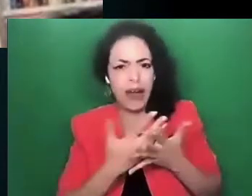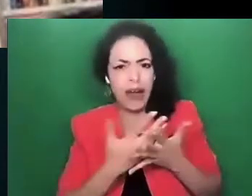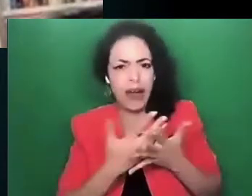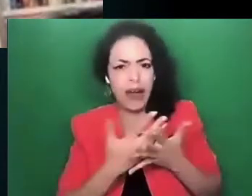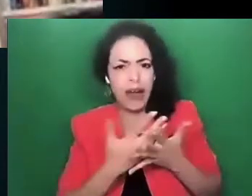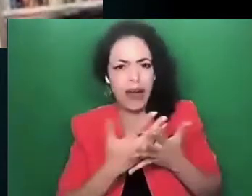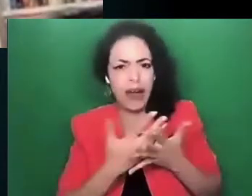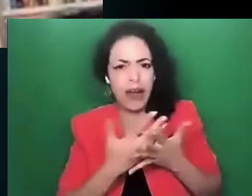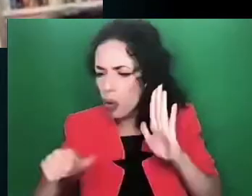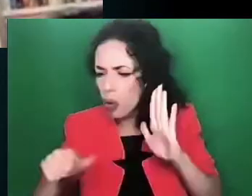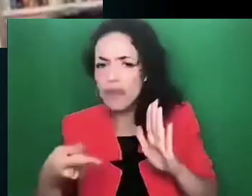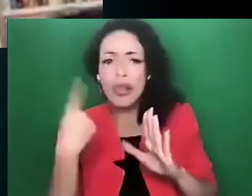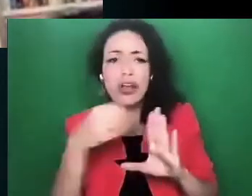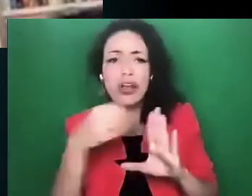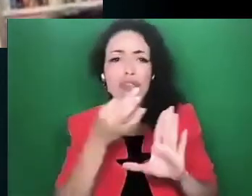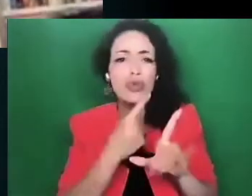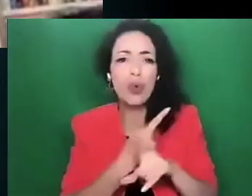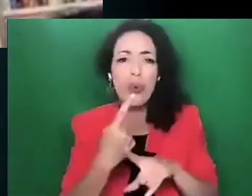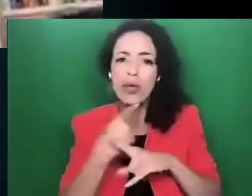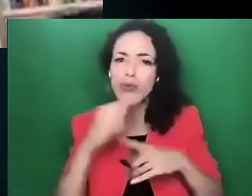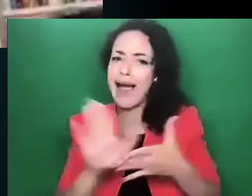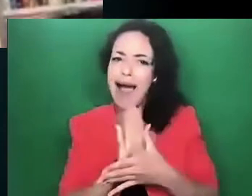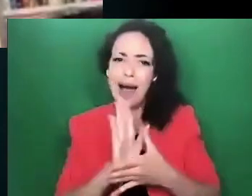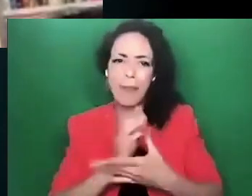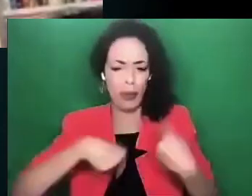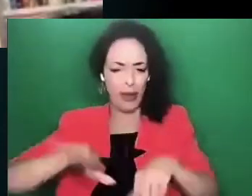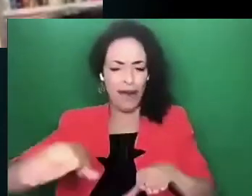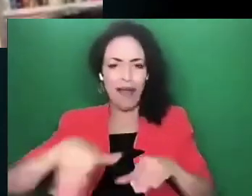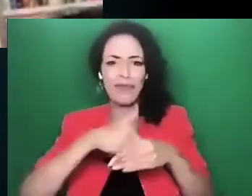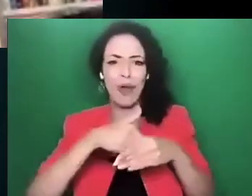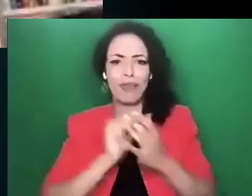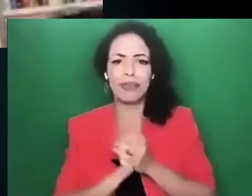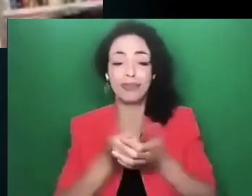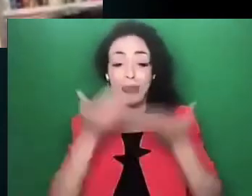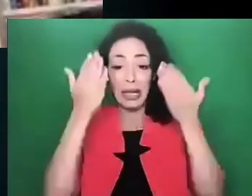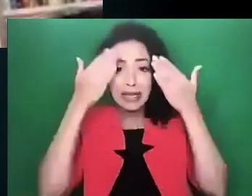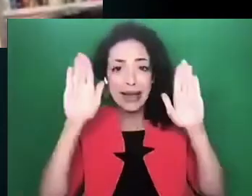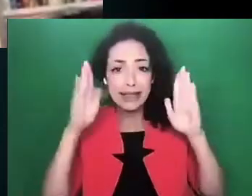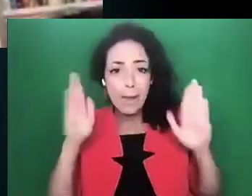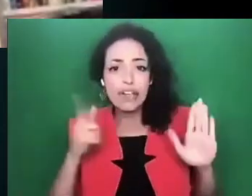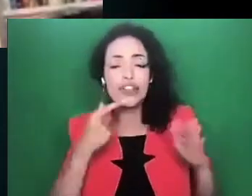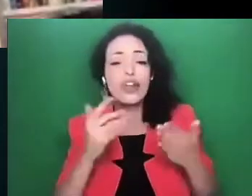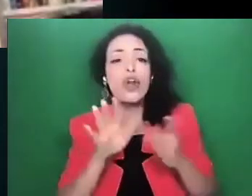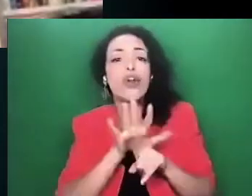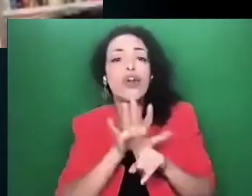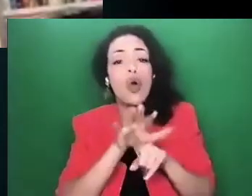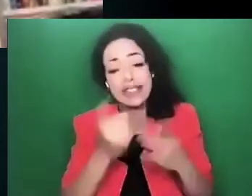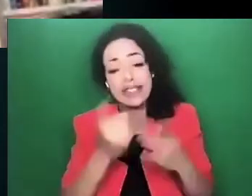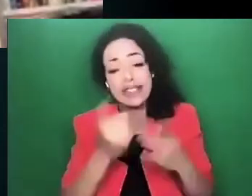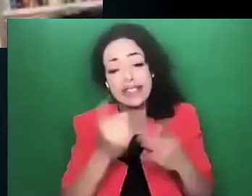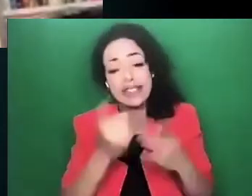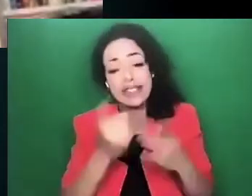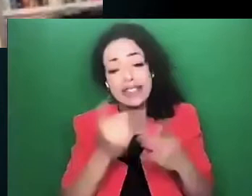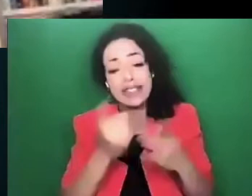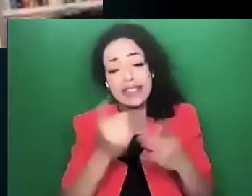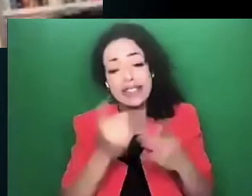happy coincidence that the exhibition, Reflections, Contemporary Art from the Middle East and North Africa, is open at the same time. It's up until